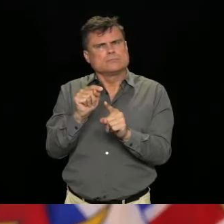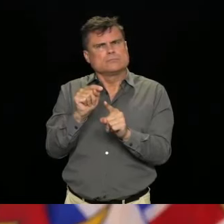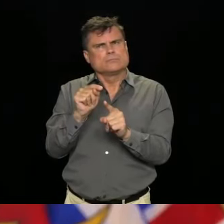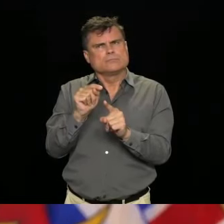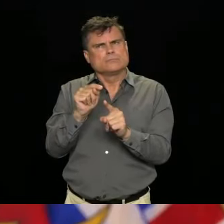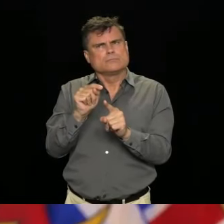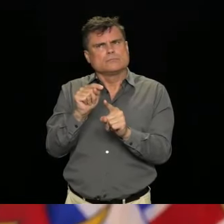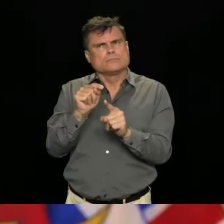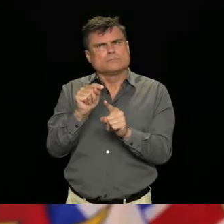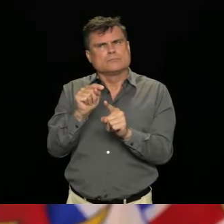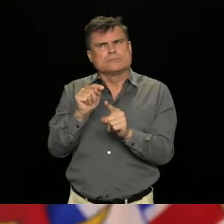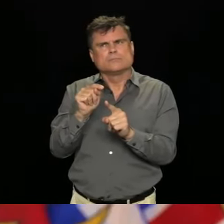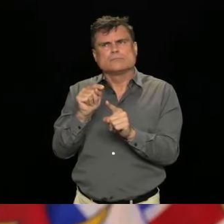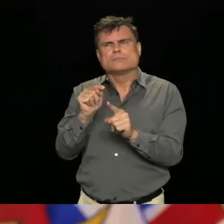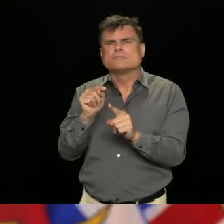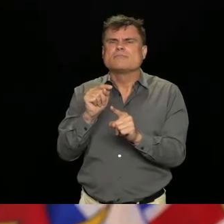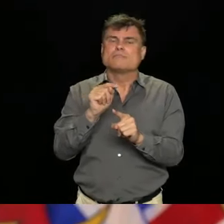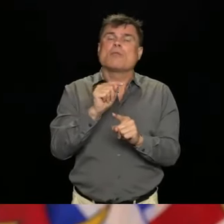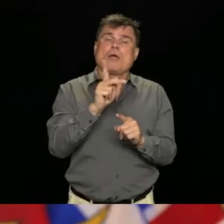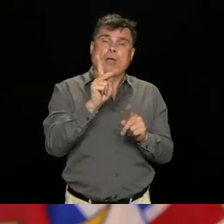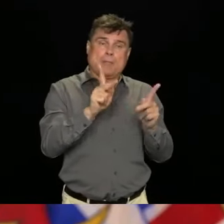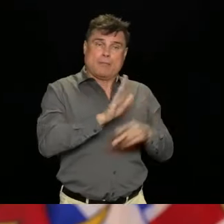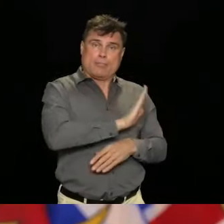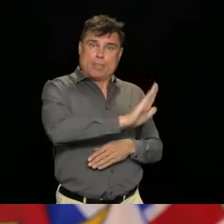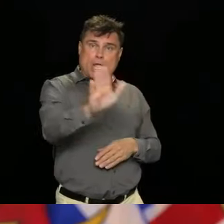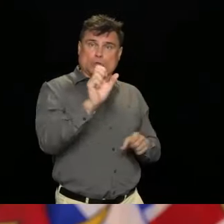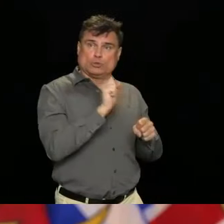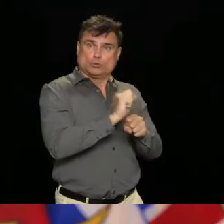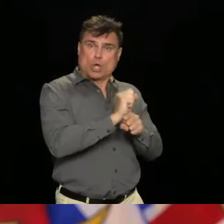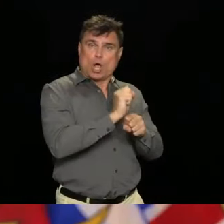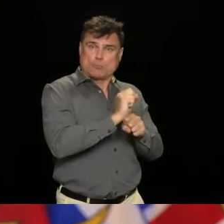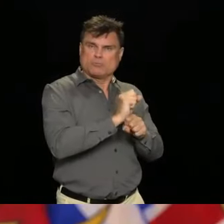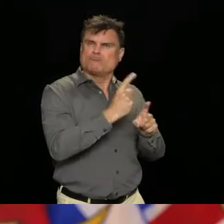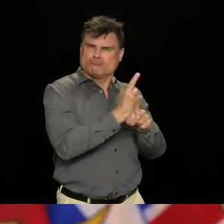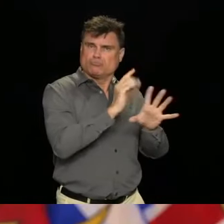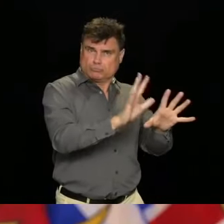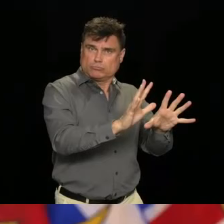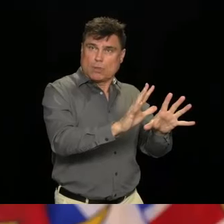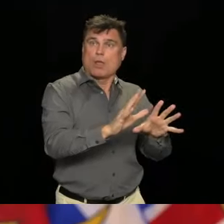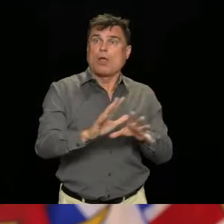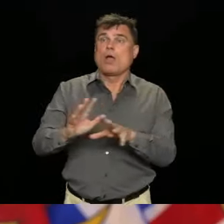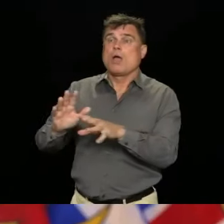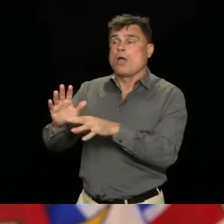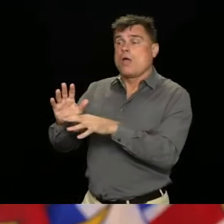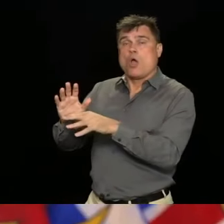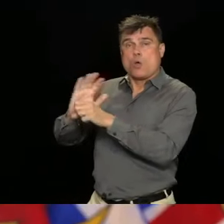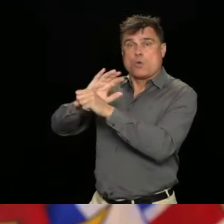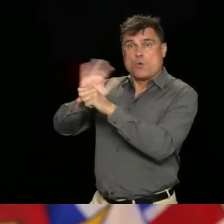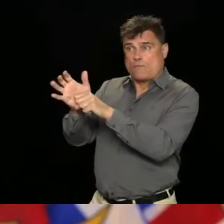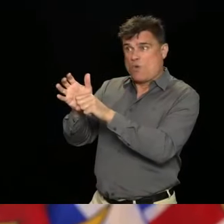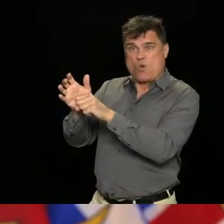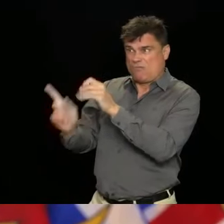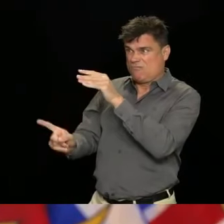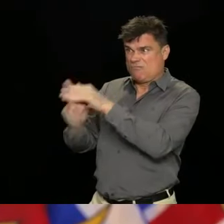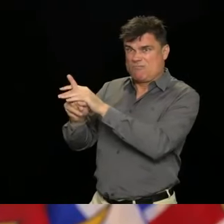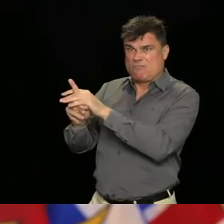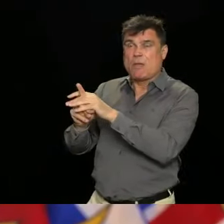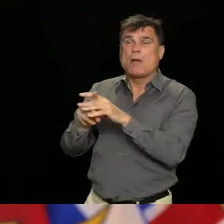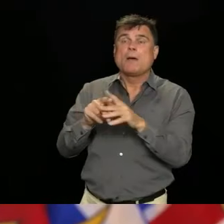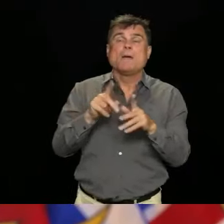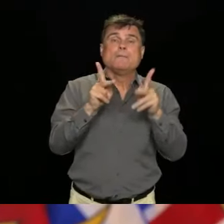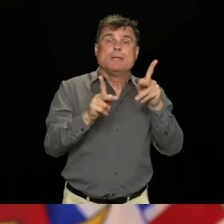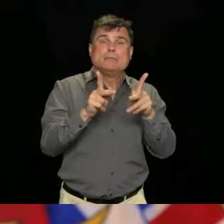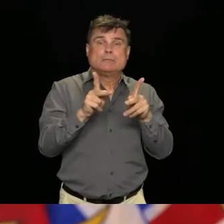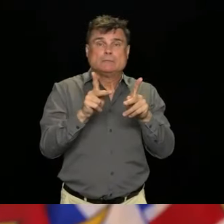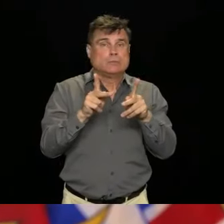strength of the gig economy and people already in home-based businesses and being shifted to home-based employment. So I'm just wondering